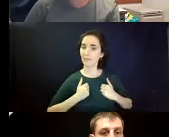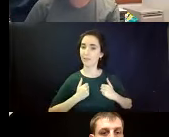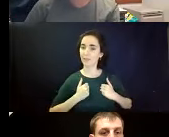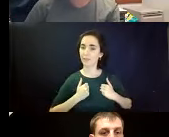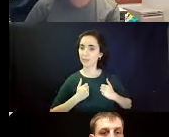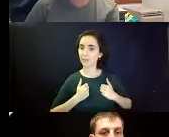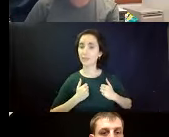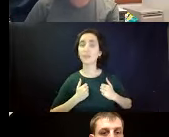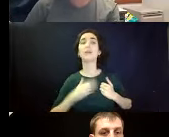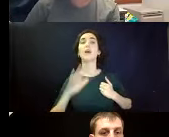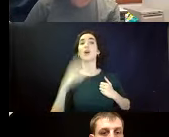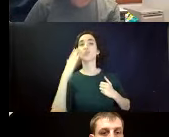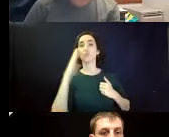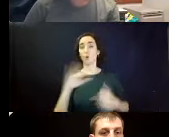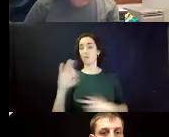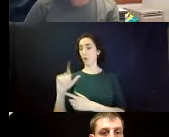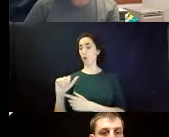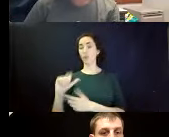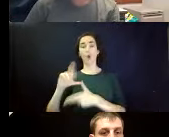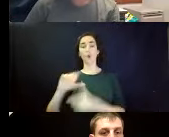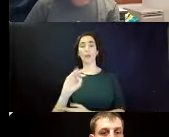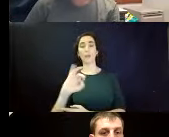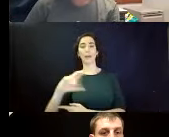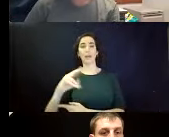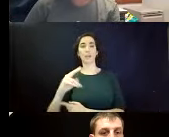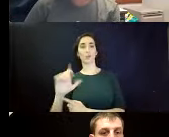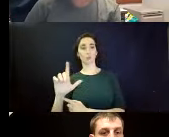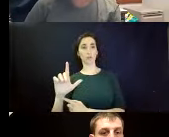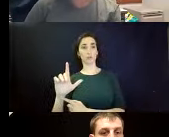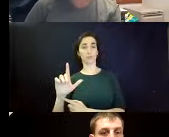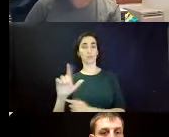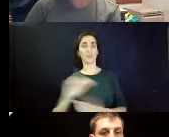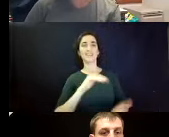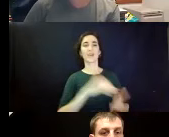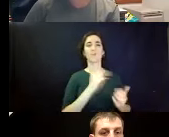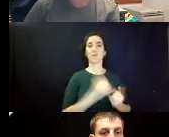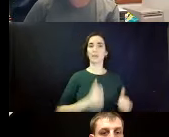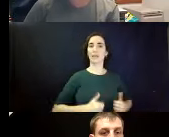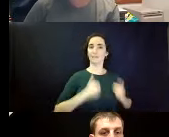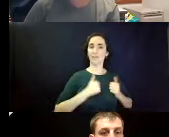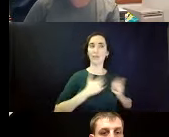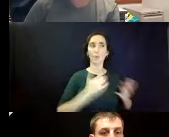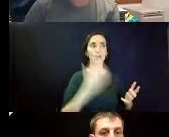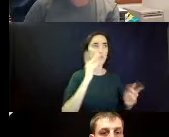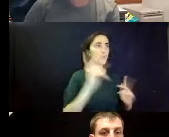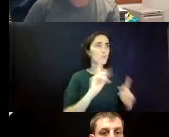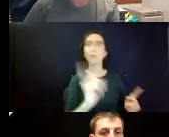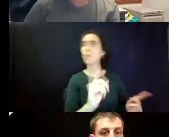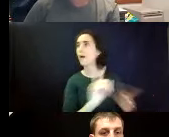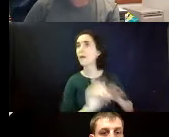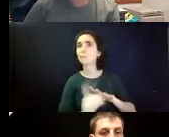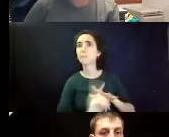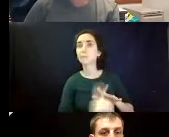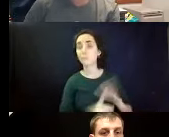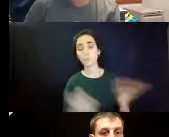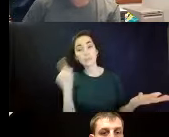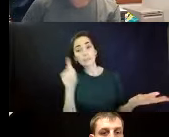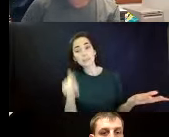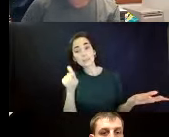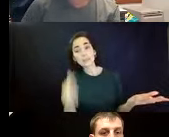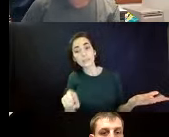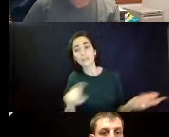after Hurricane Michael went to Florida, and there's a need to want to know where those people are, but Red